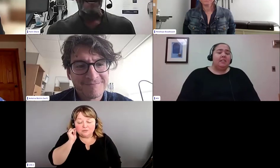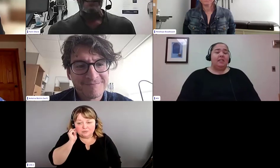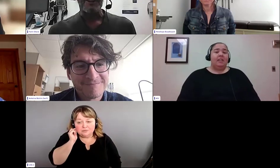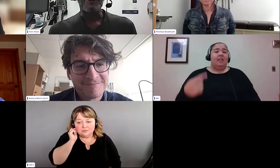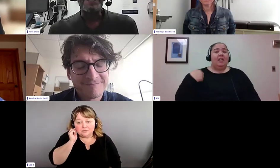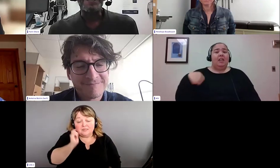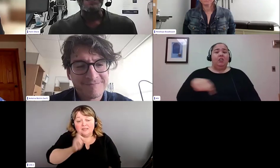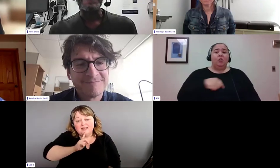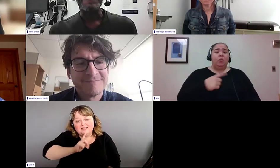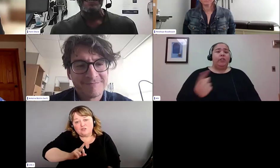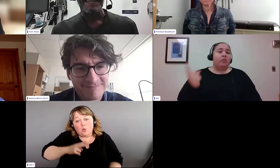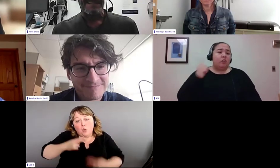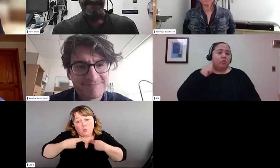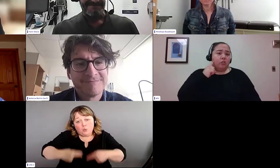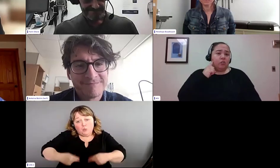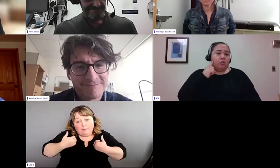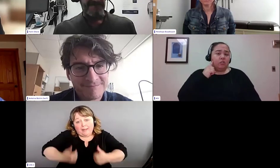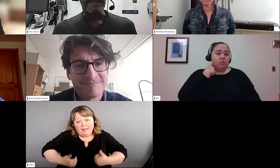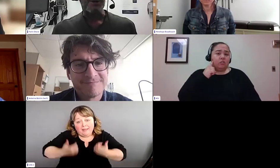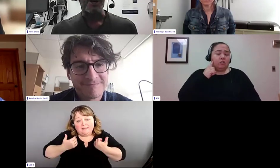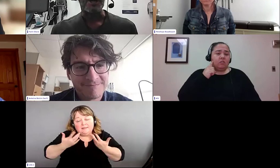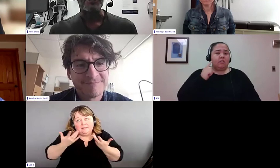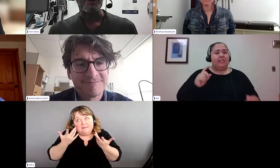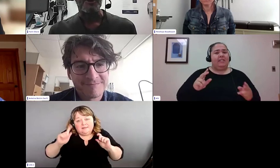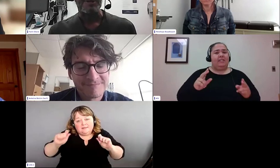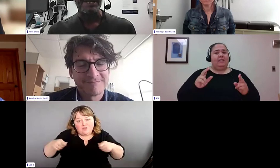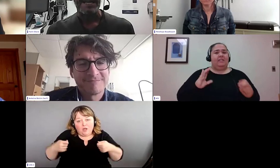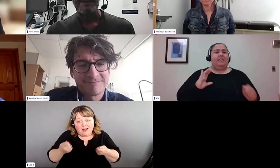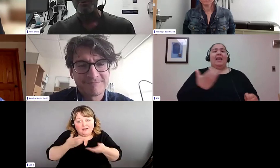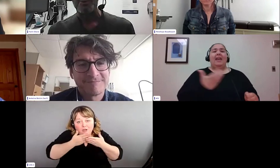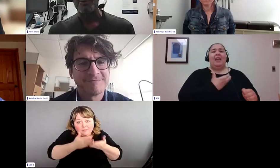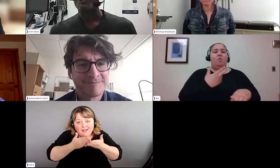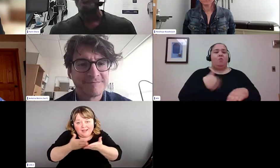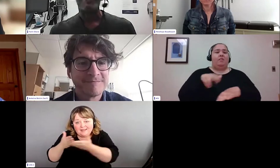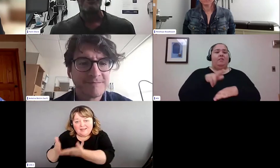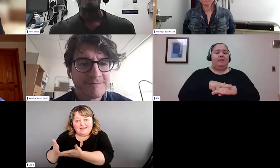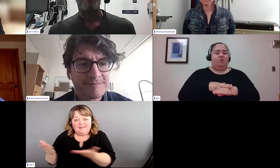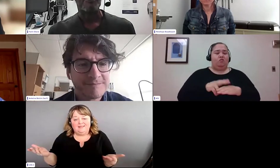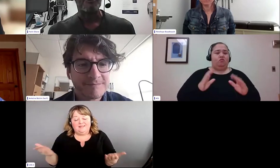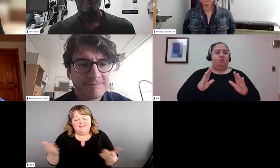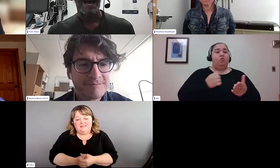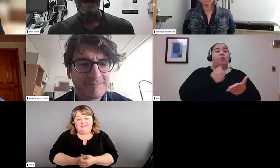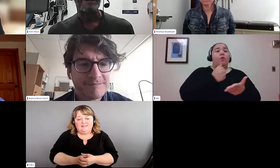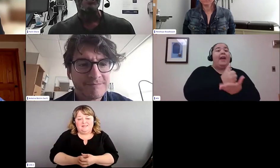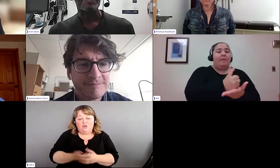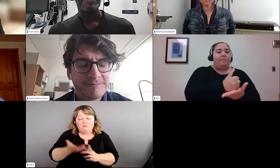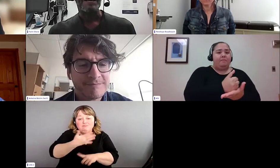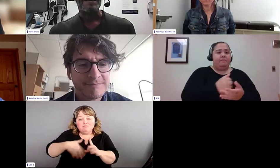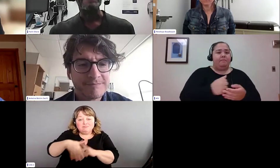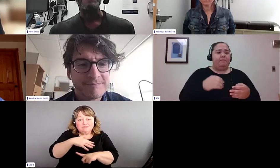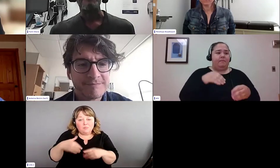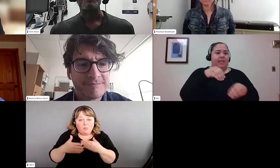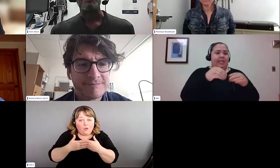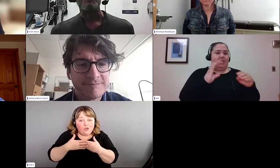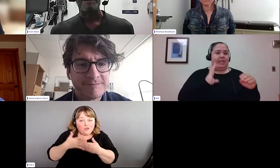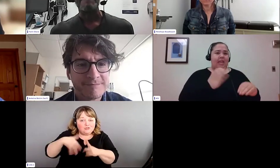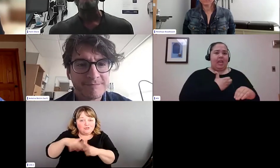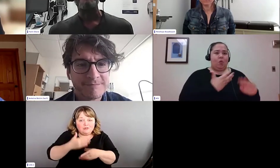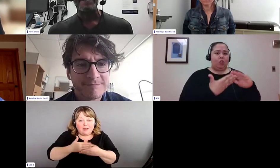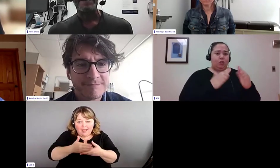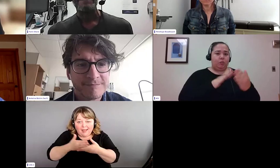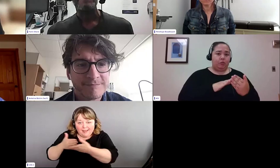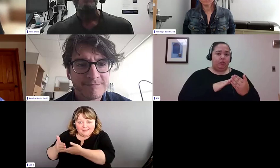heard, it's human nature to help others in our community or in